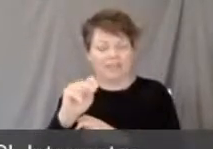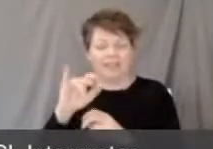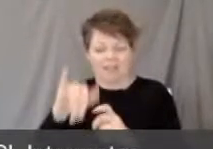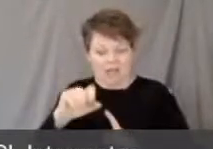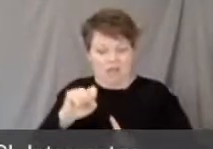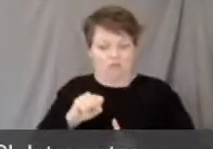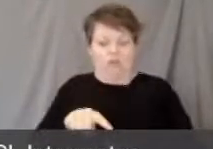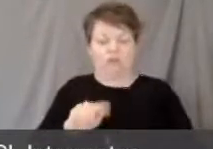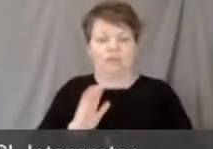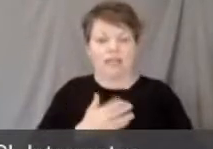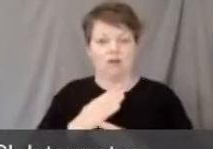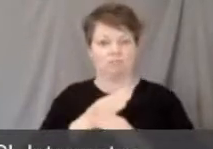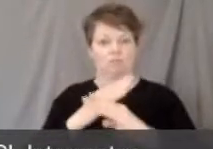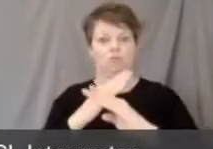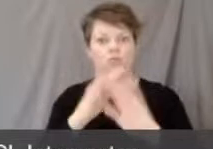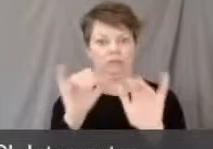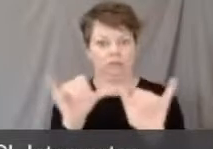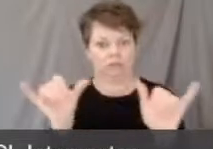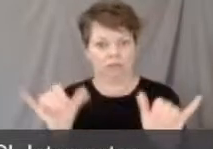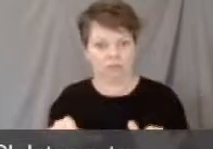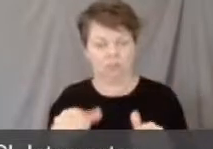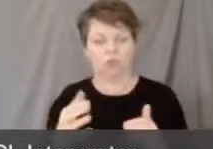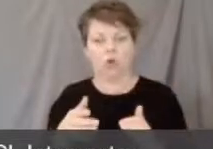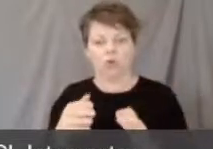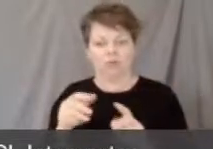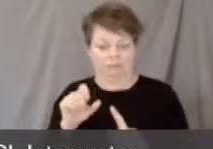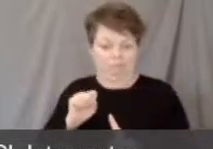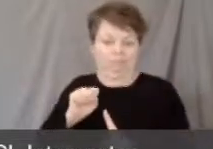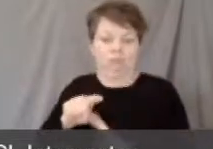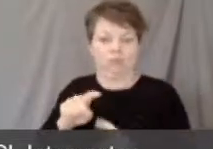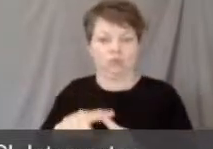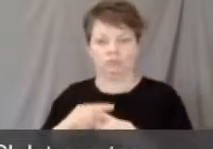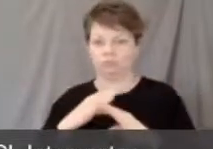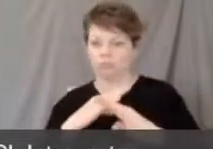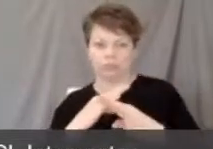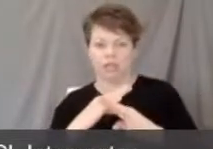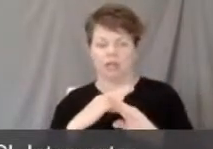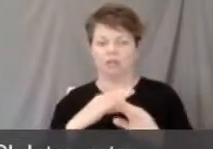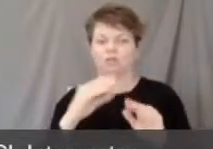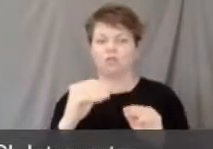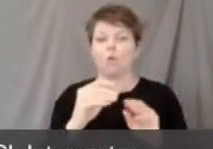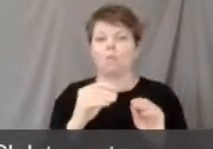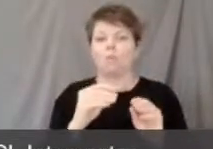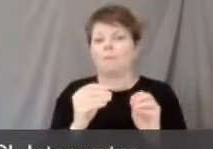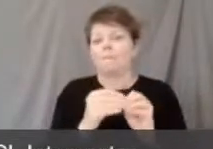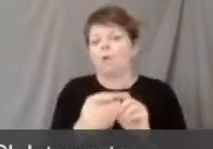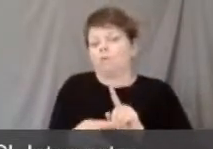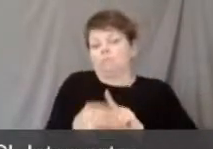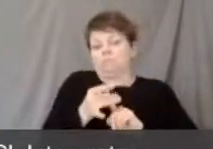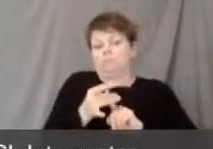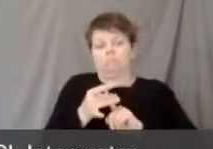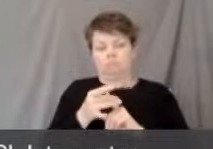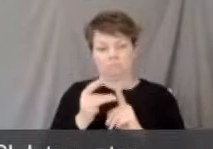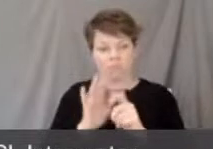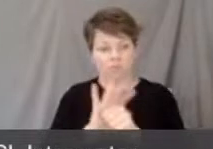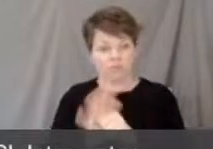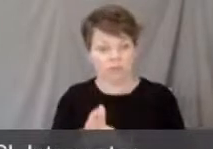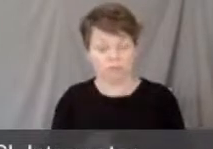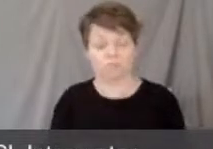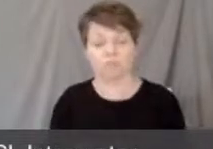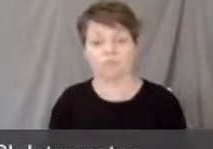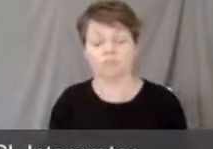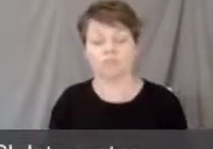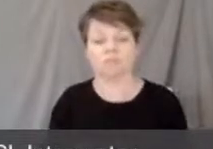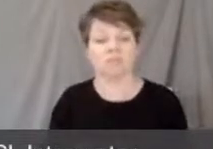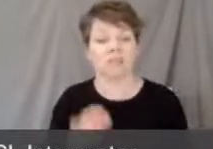system to do its job of protecting us against any further COVID infection. How it works